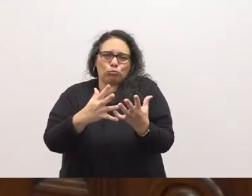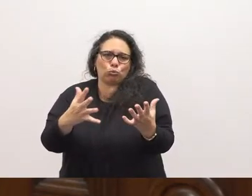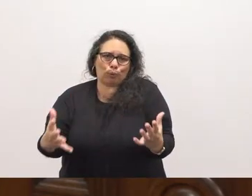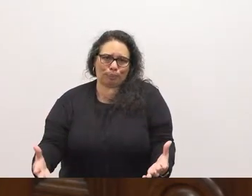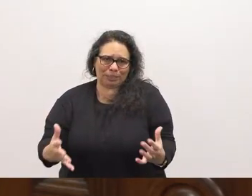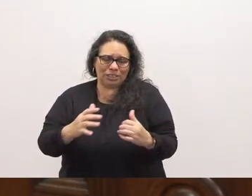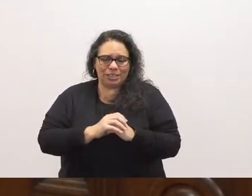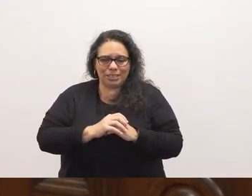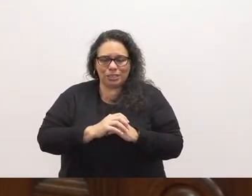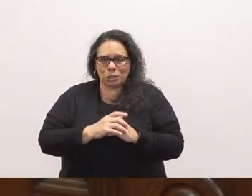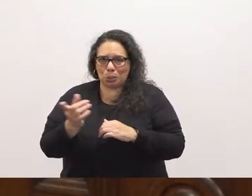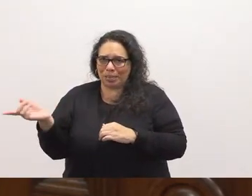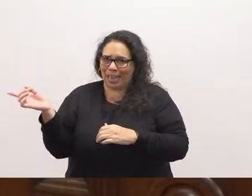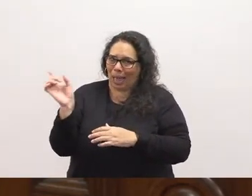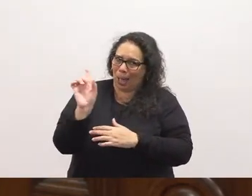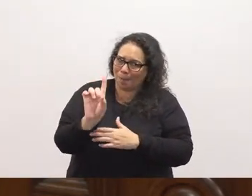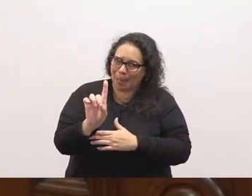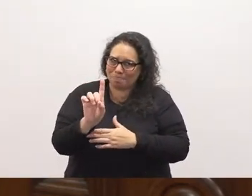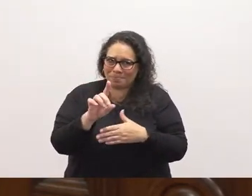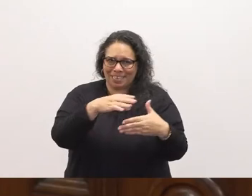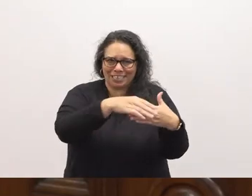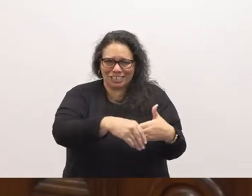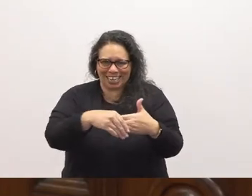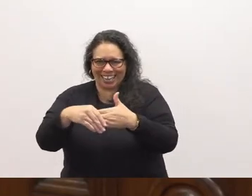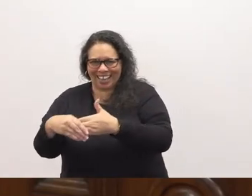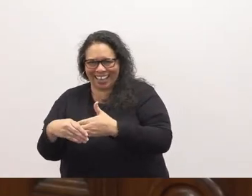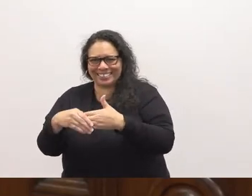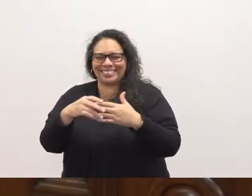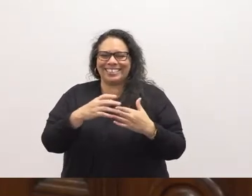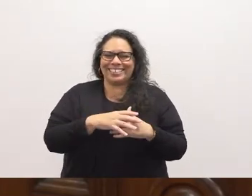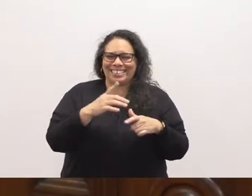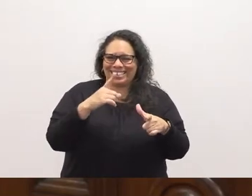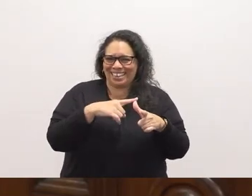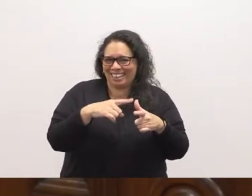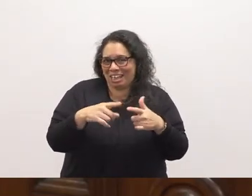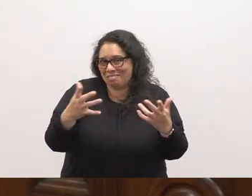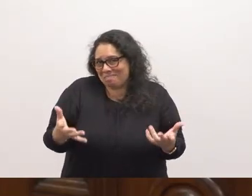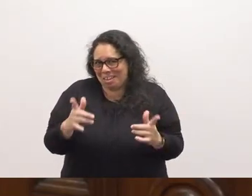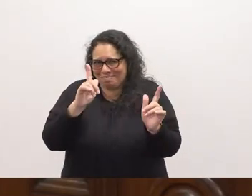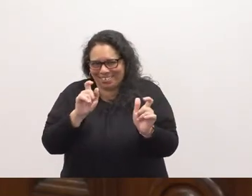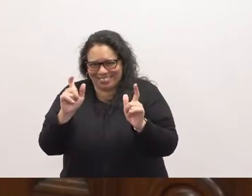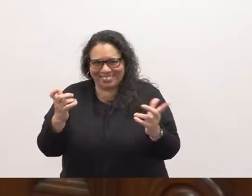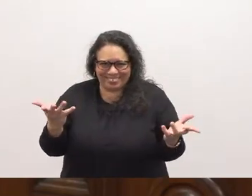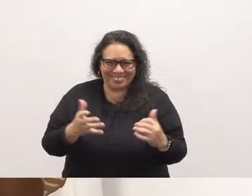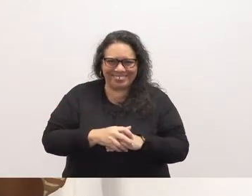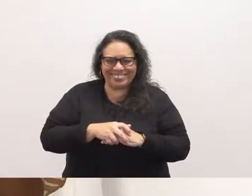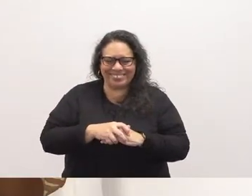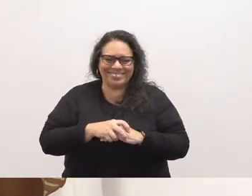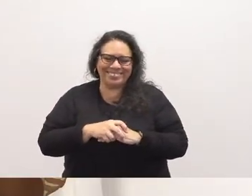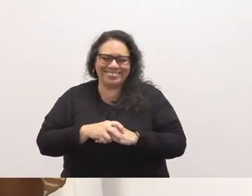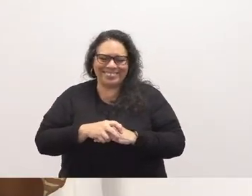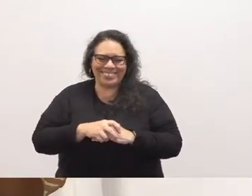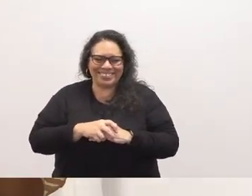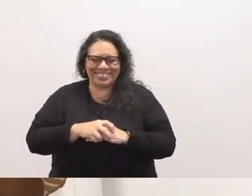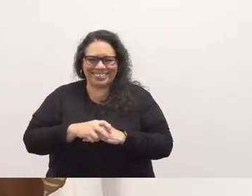So I'll have you come up, shake our hands, and then coin is yours.